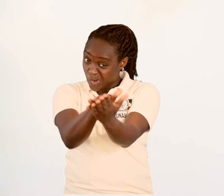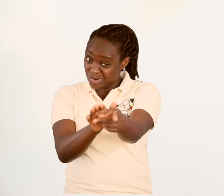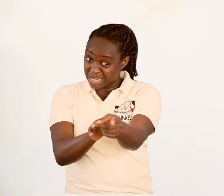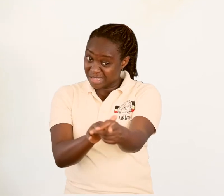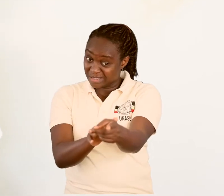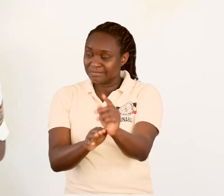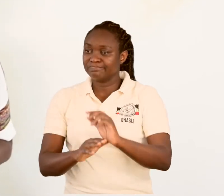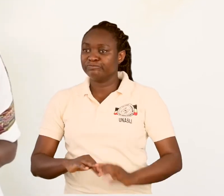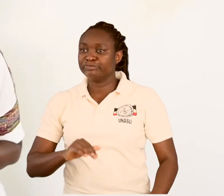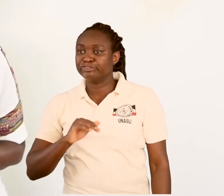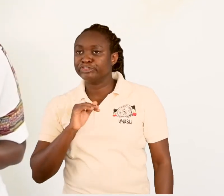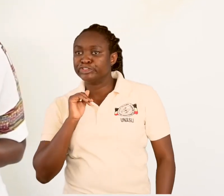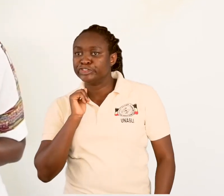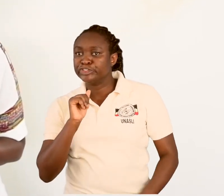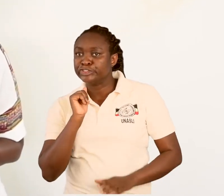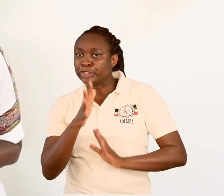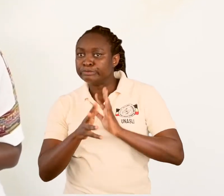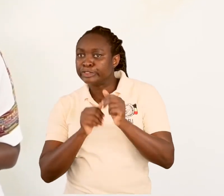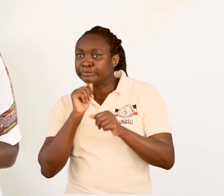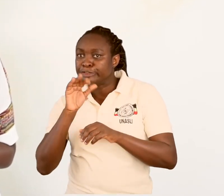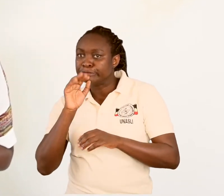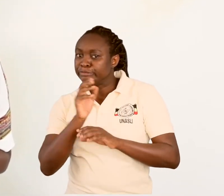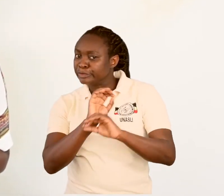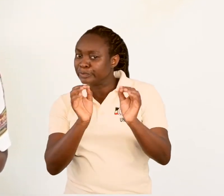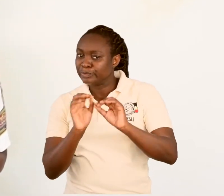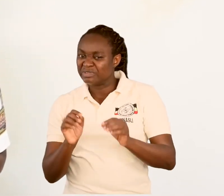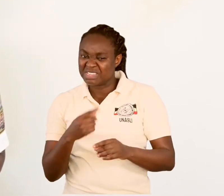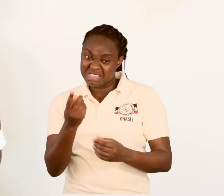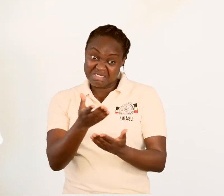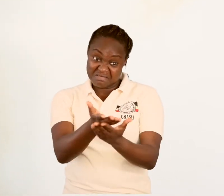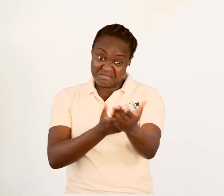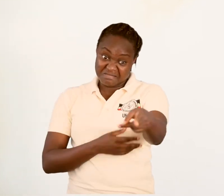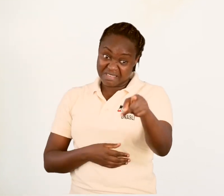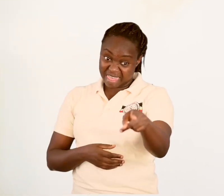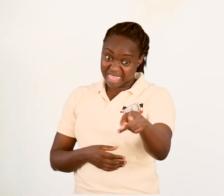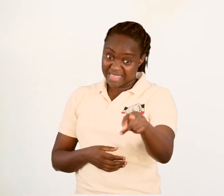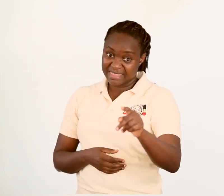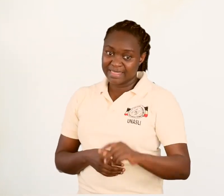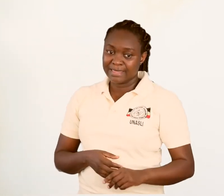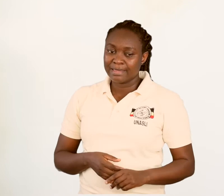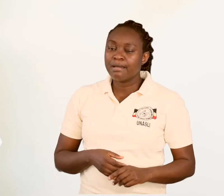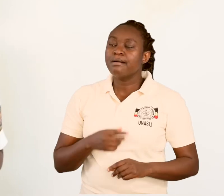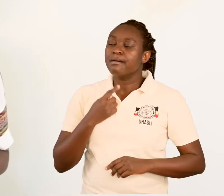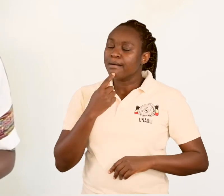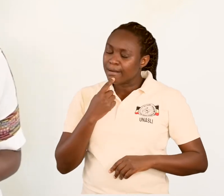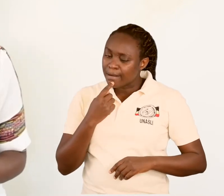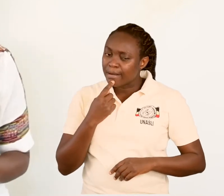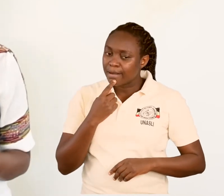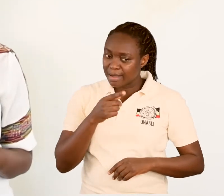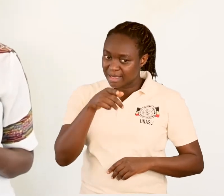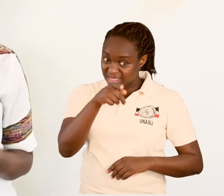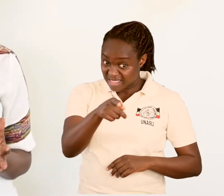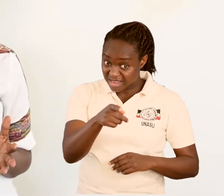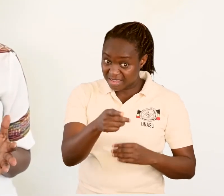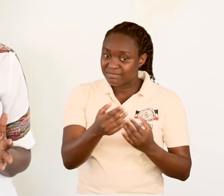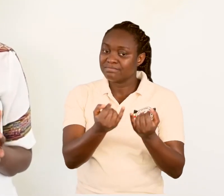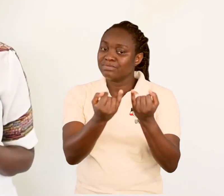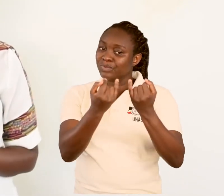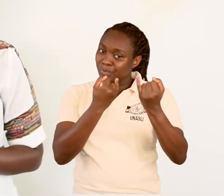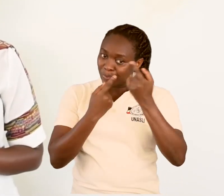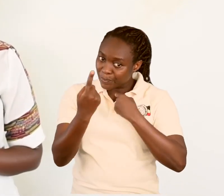talk. But if it is just a log, it will tell me." And he